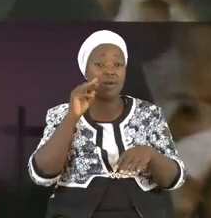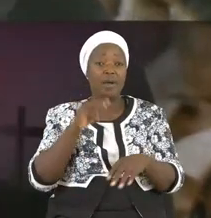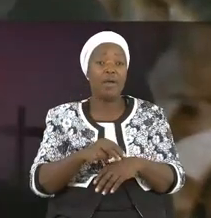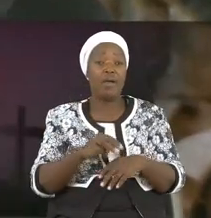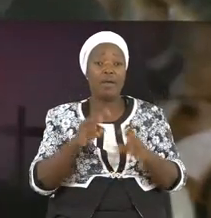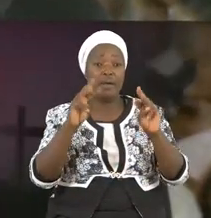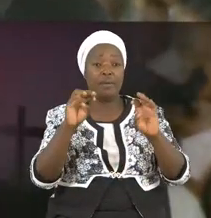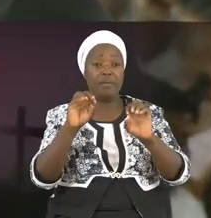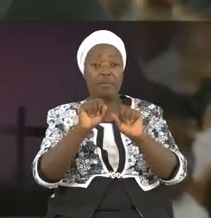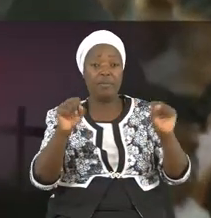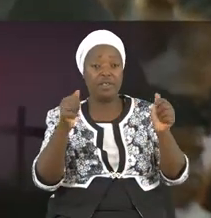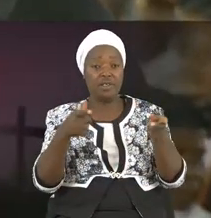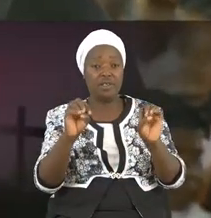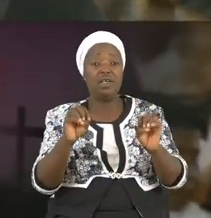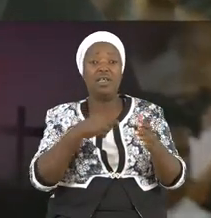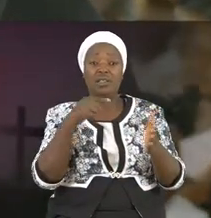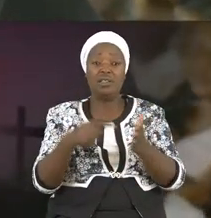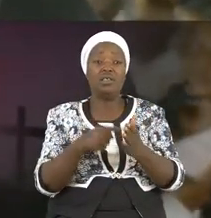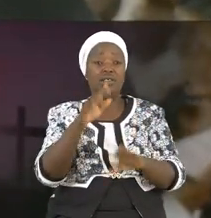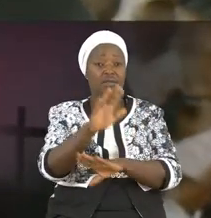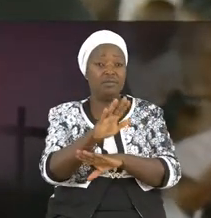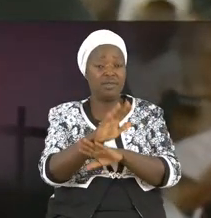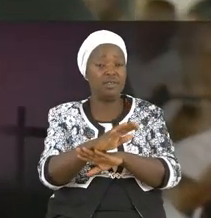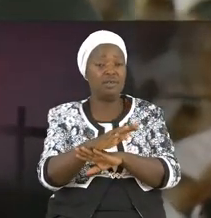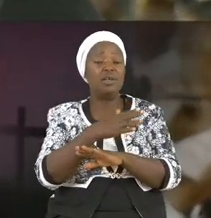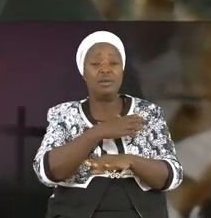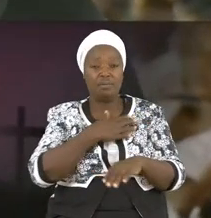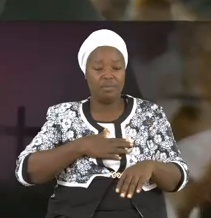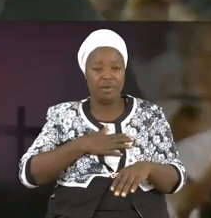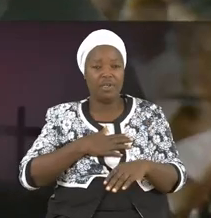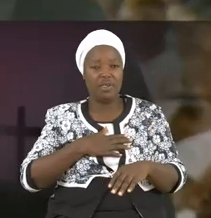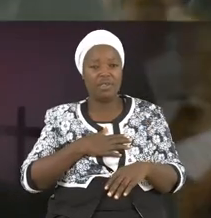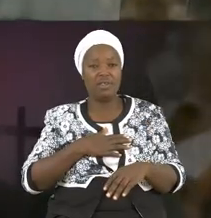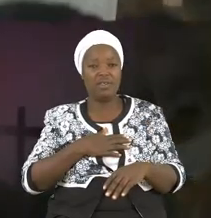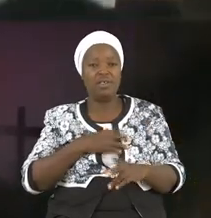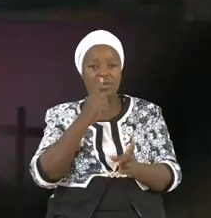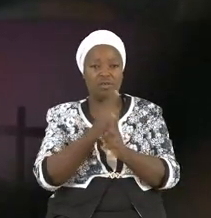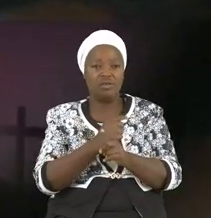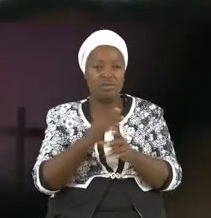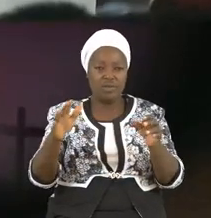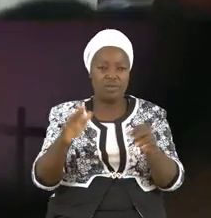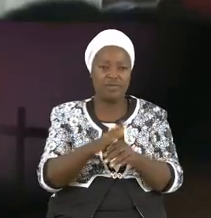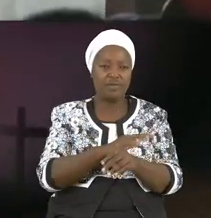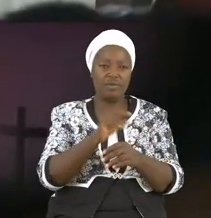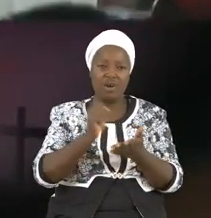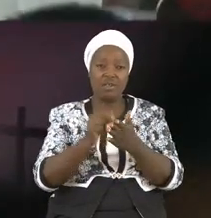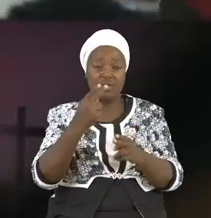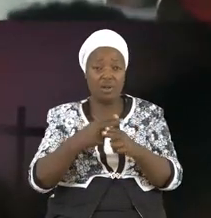is showing on the screen now and fill the form so we can assist